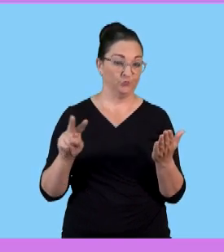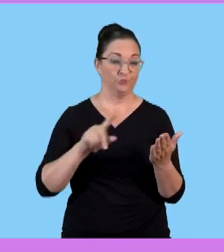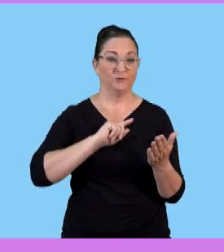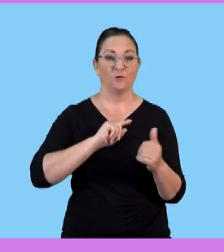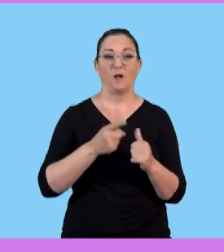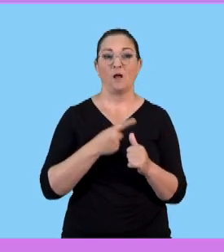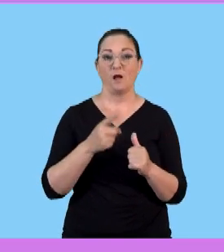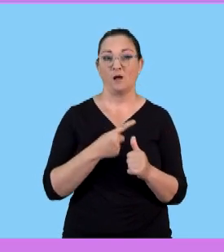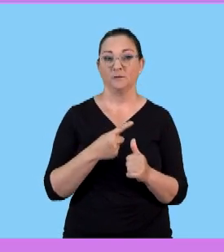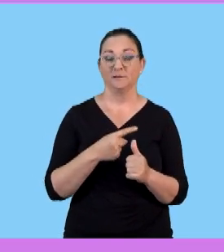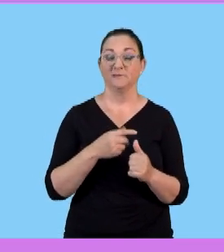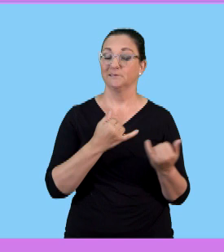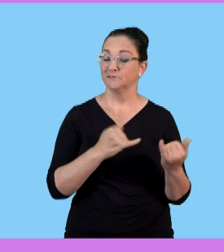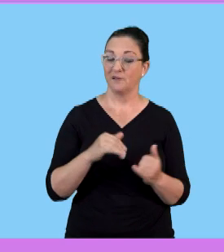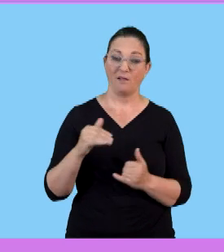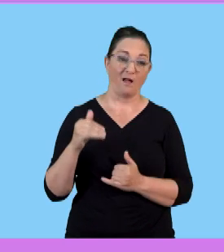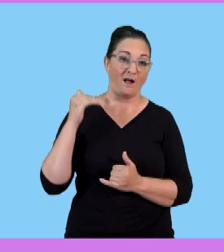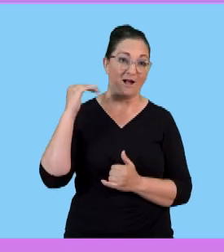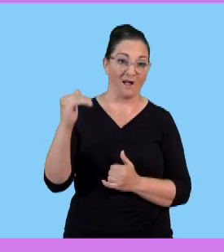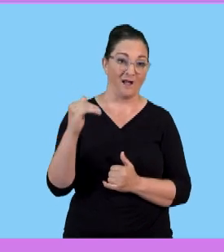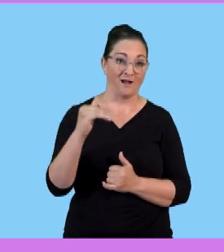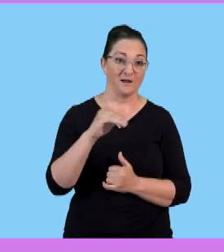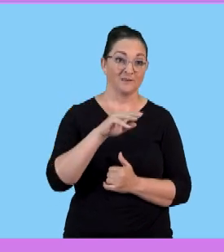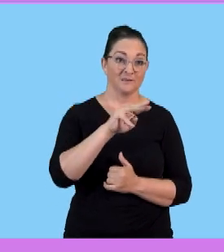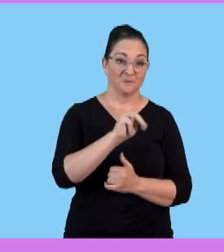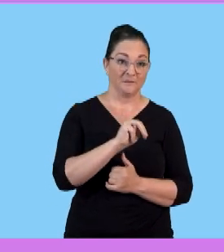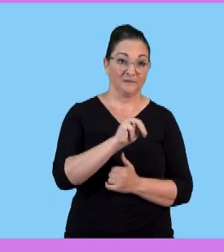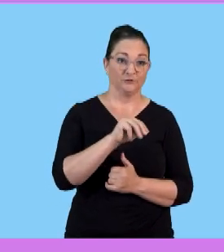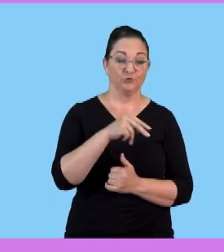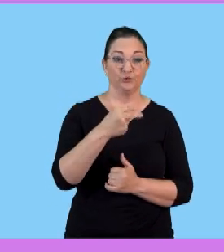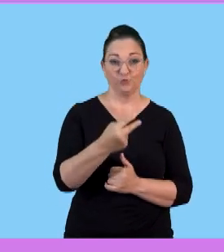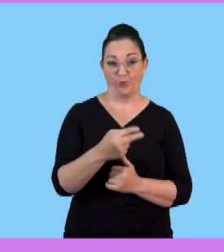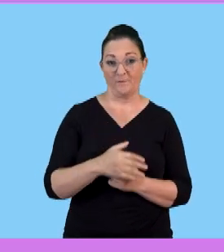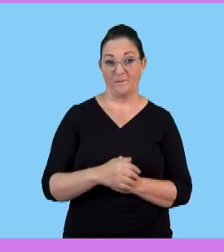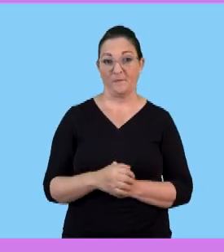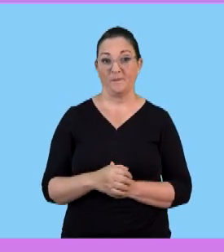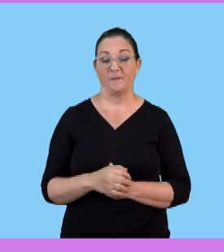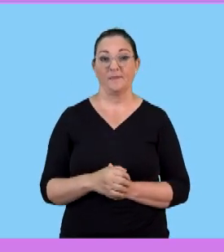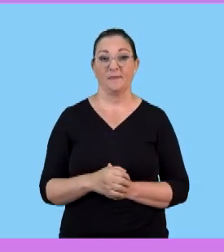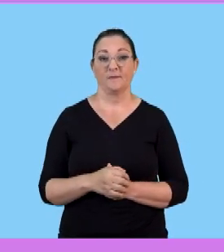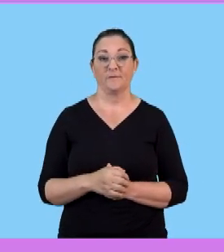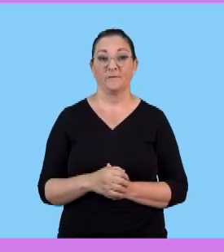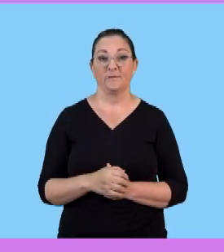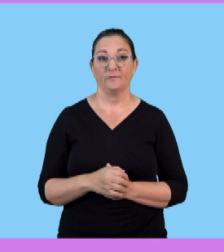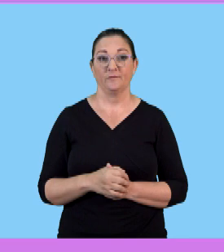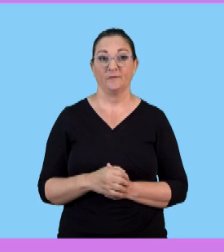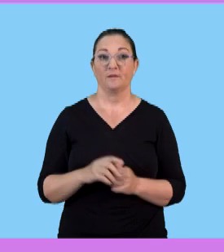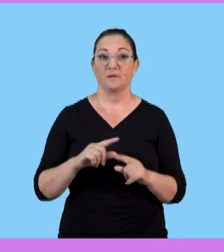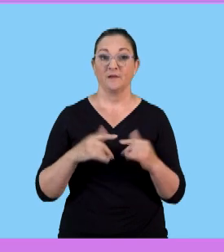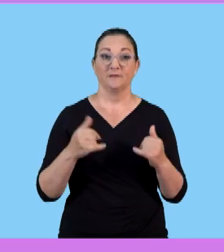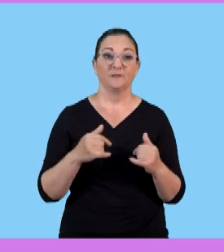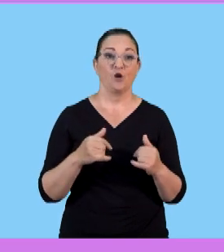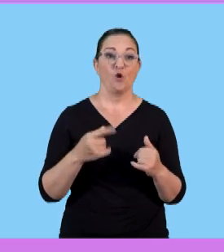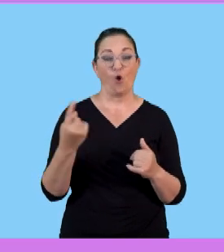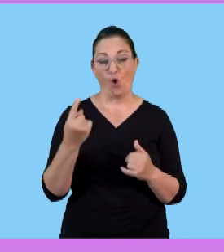So that will give me, and now I'm going to keep this as height in meters squared. Right?